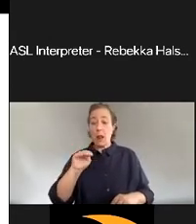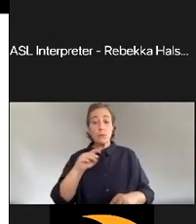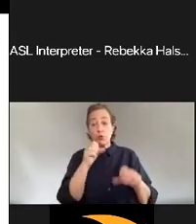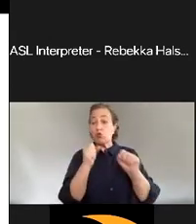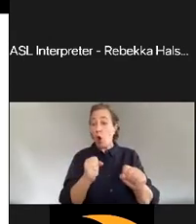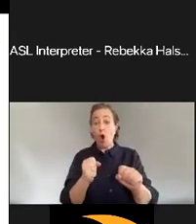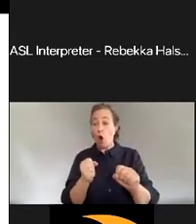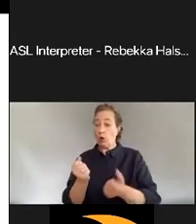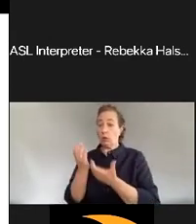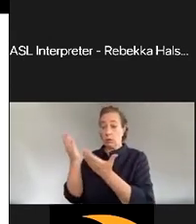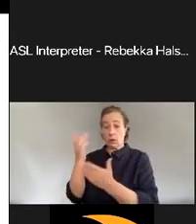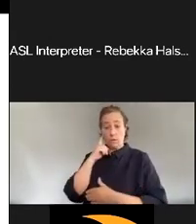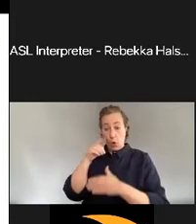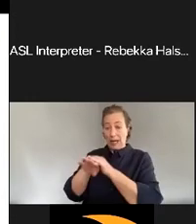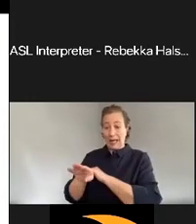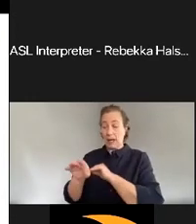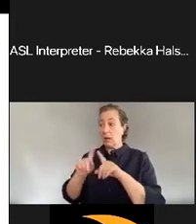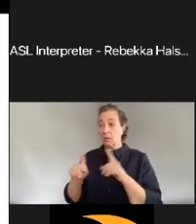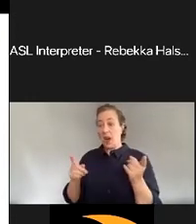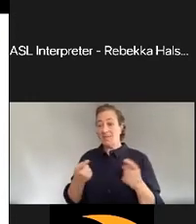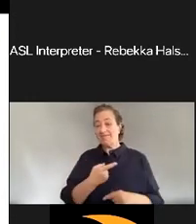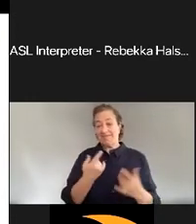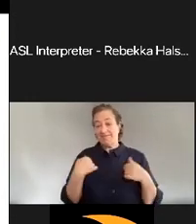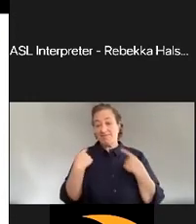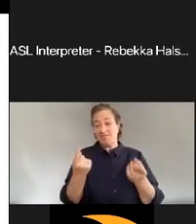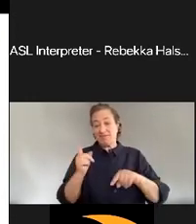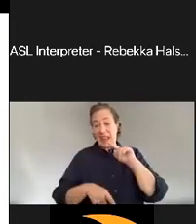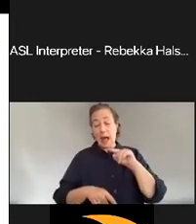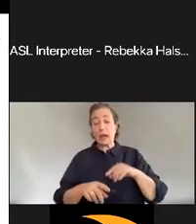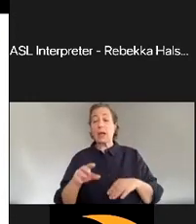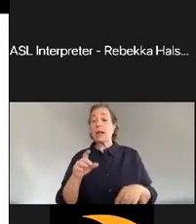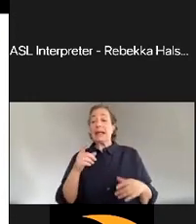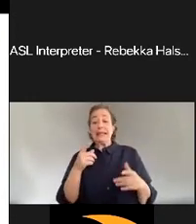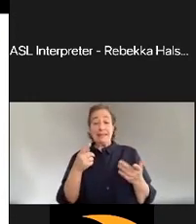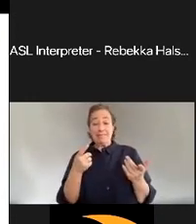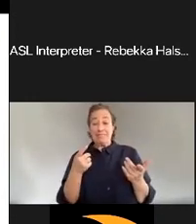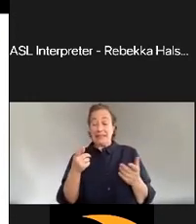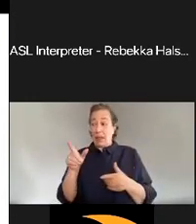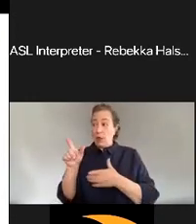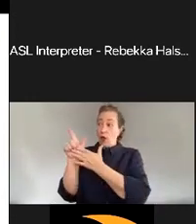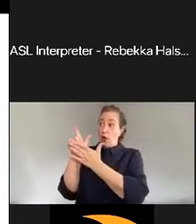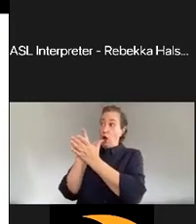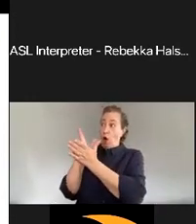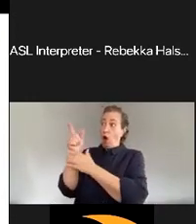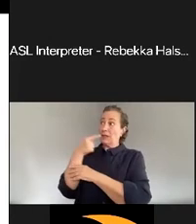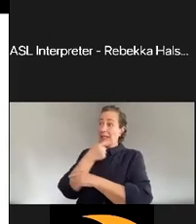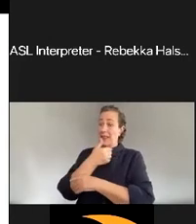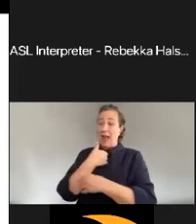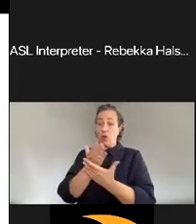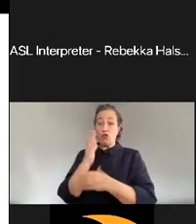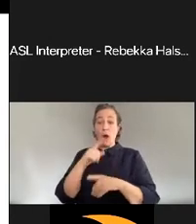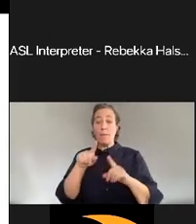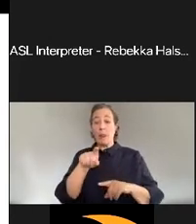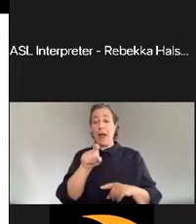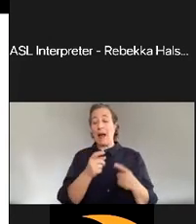to ask for asylum, although it's crystal clear in the law that they have that right. And so they are forced to wait in